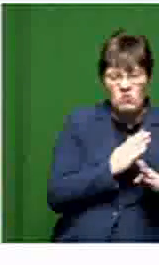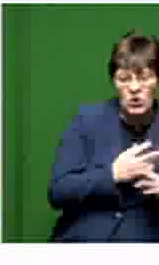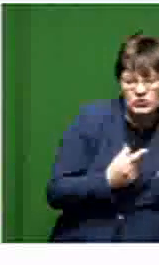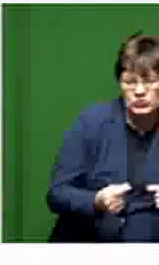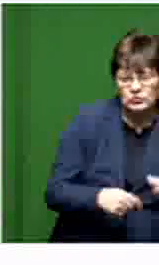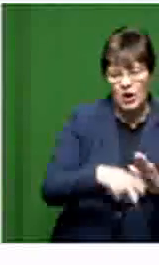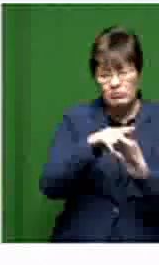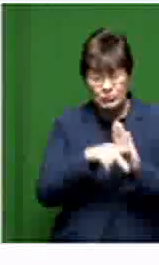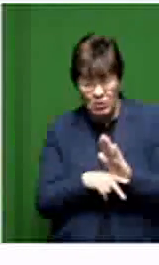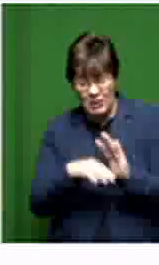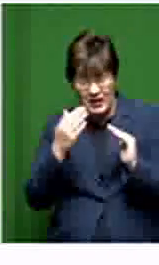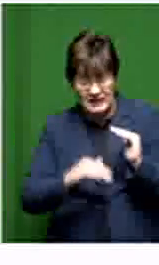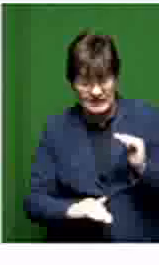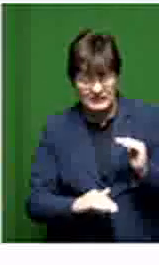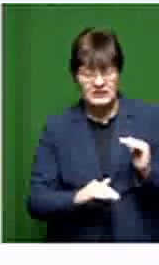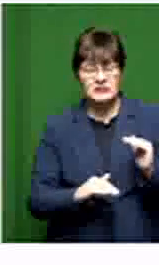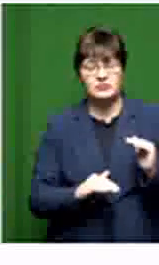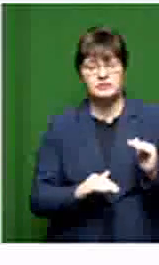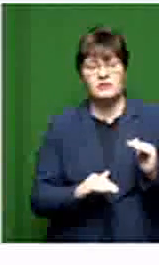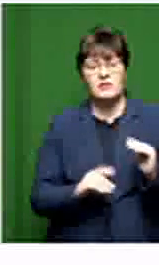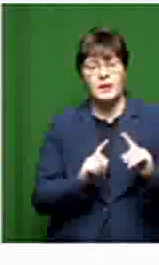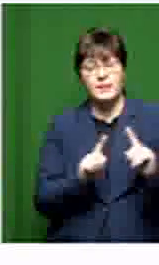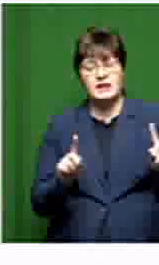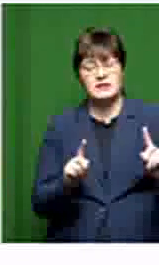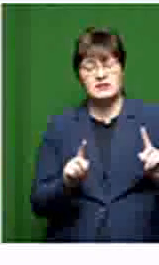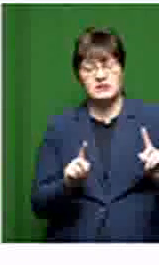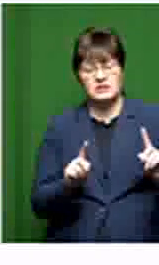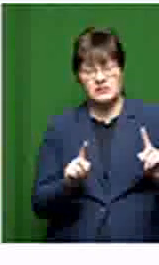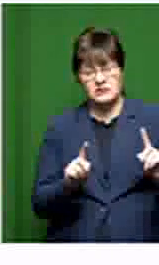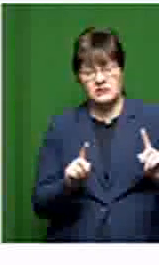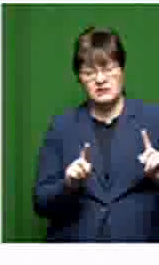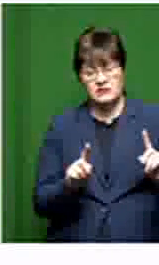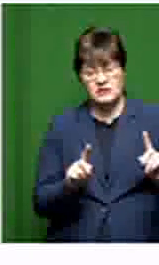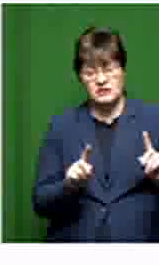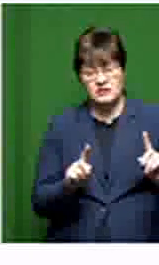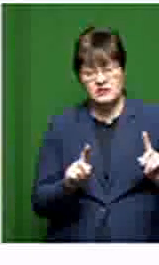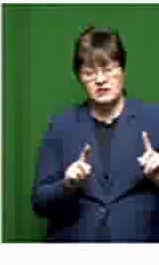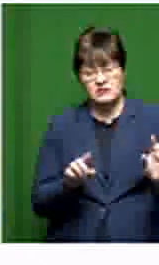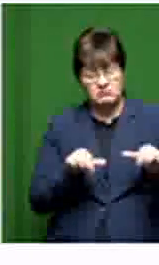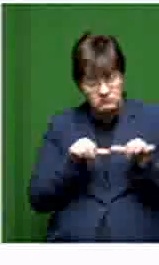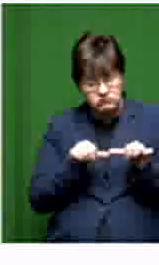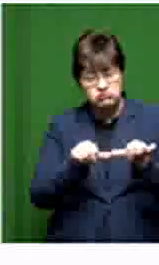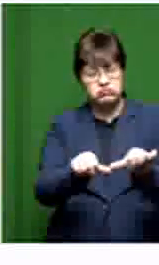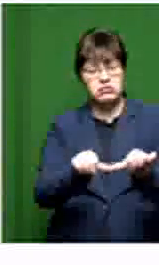operations, our programs, but we've still managed to keep